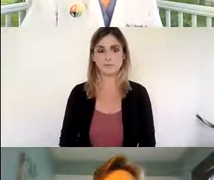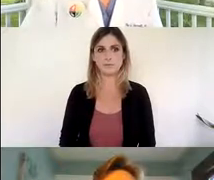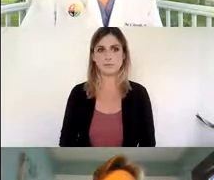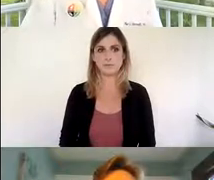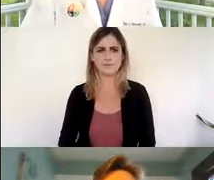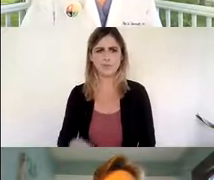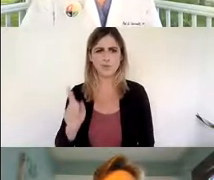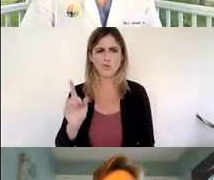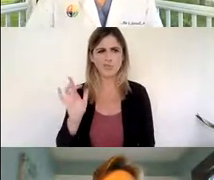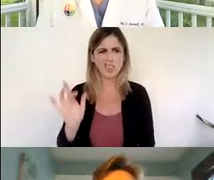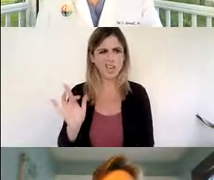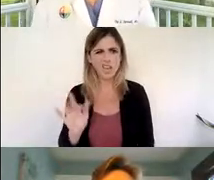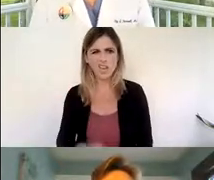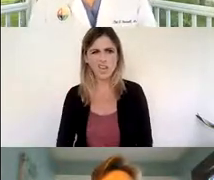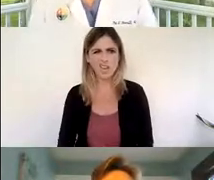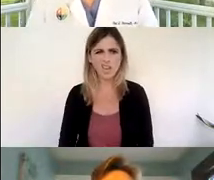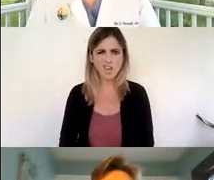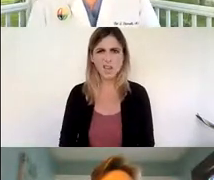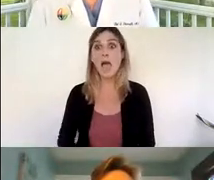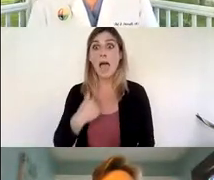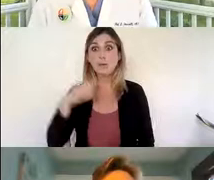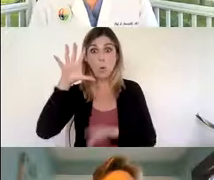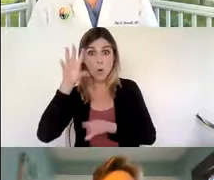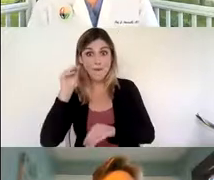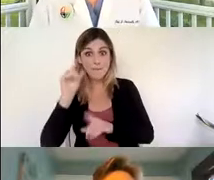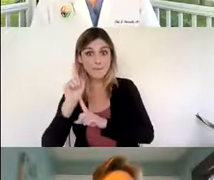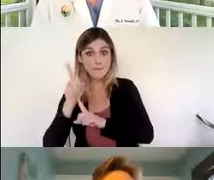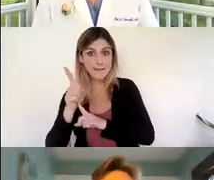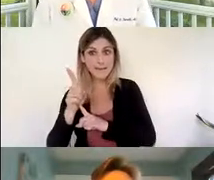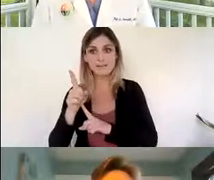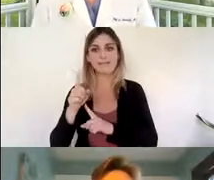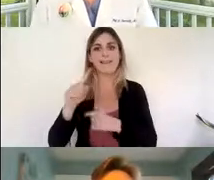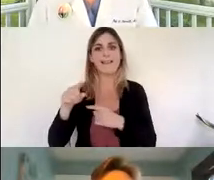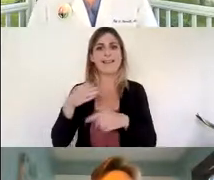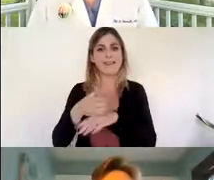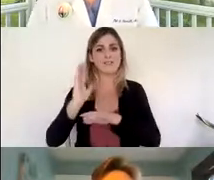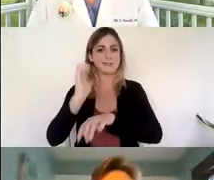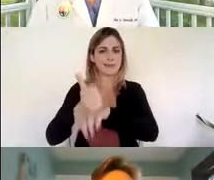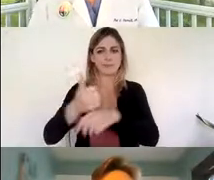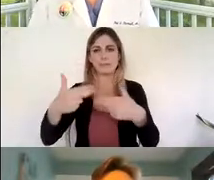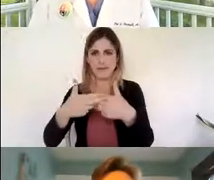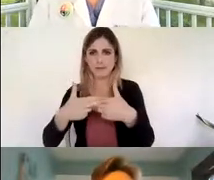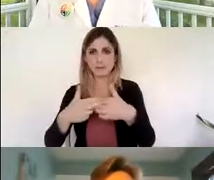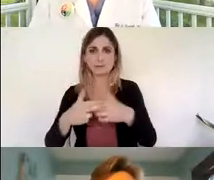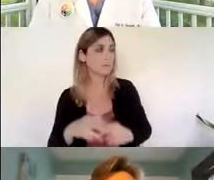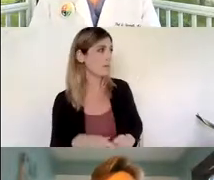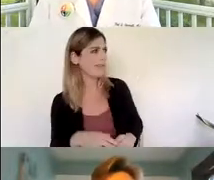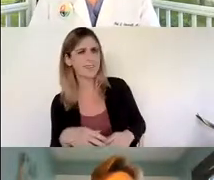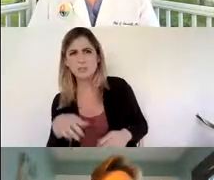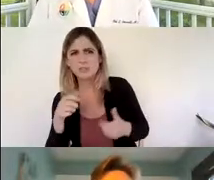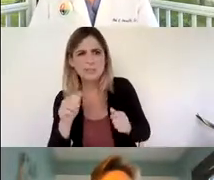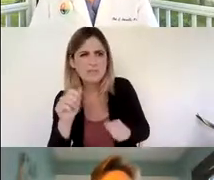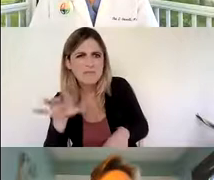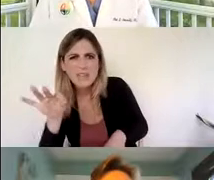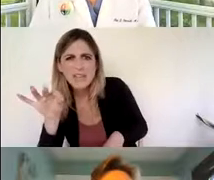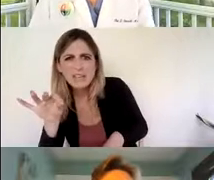I'm sharing slides. That's all right. Dr. Gaff and I are going to disappear in just a minute as soon as Ginny gets her slides ready. Yeah, I just have a little bit of a... That's all